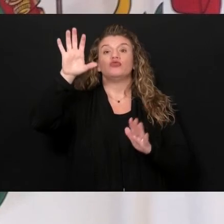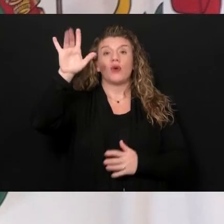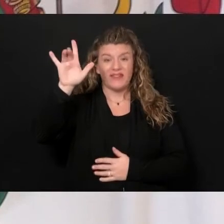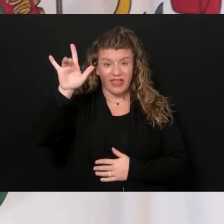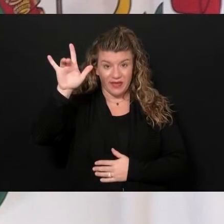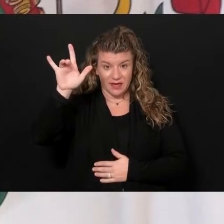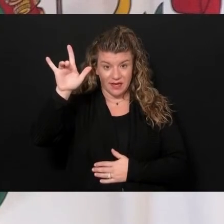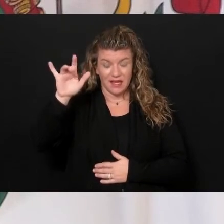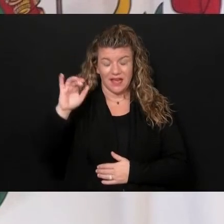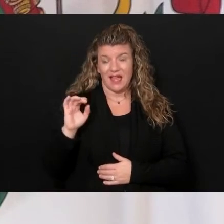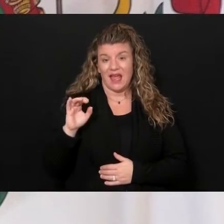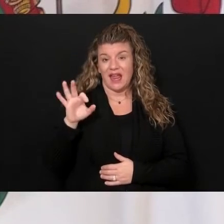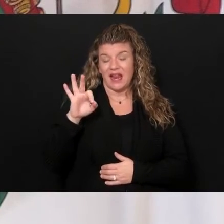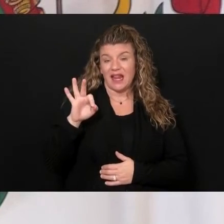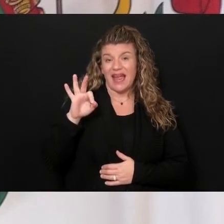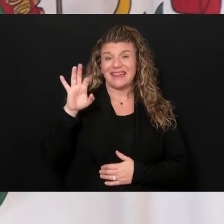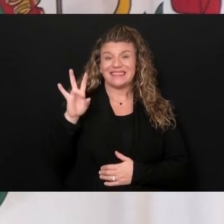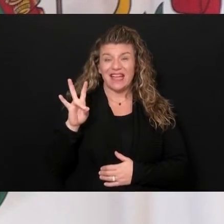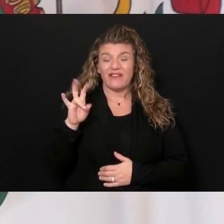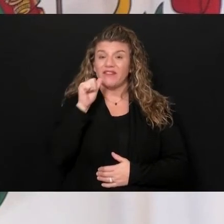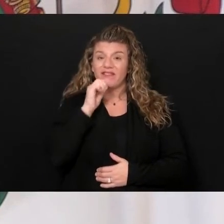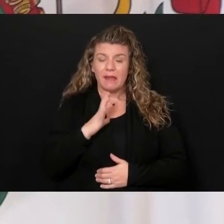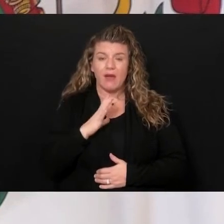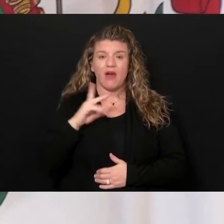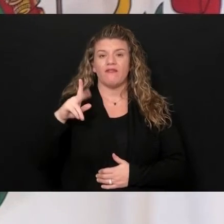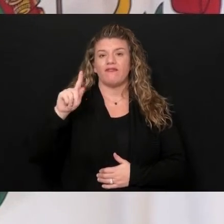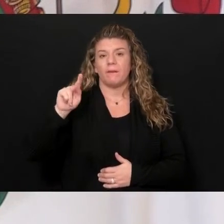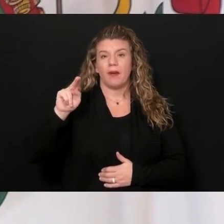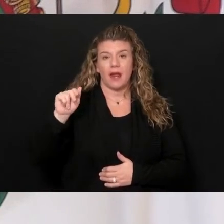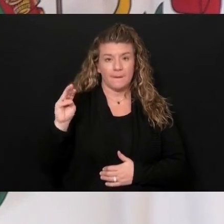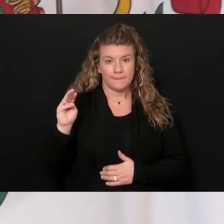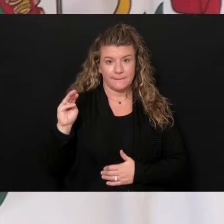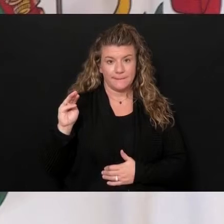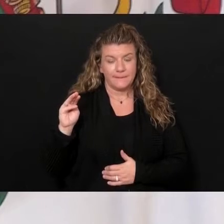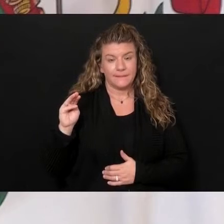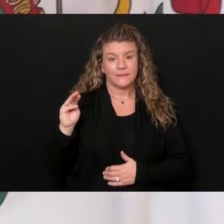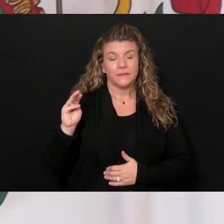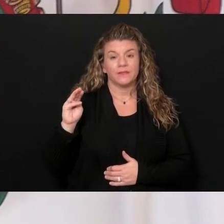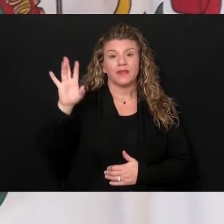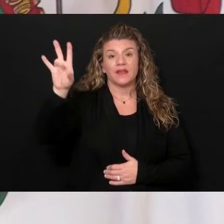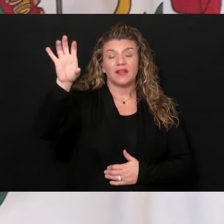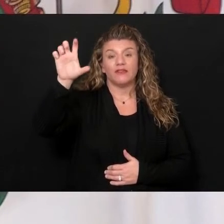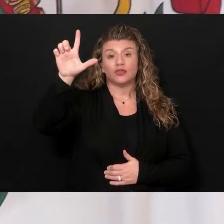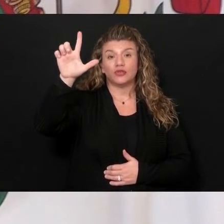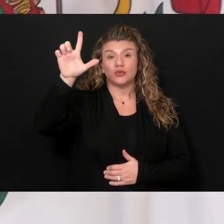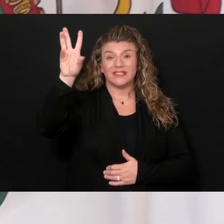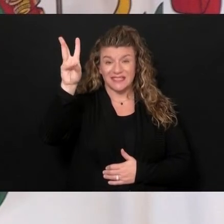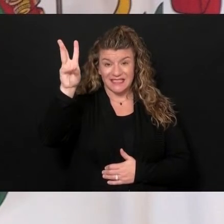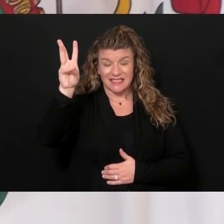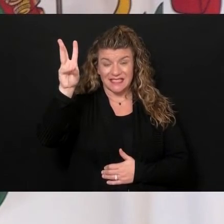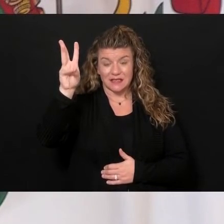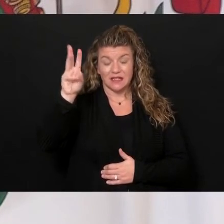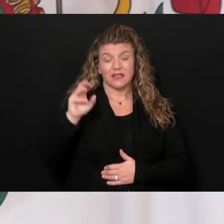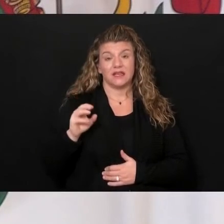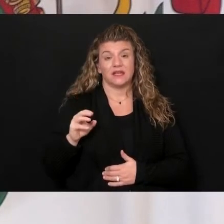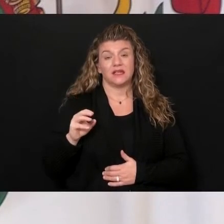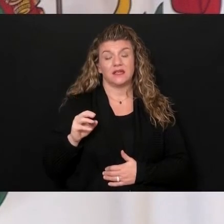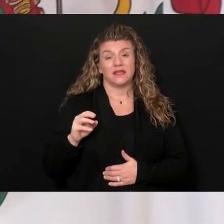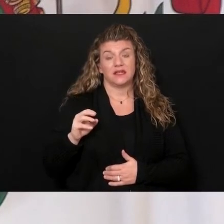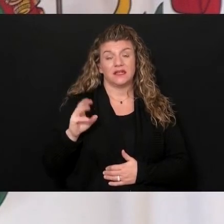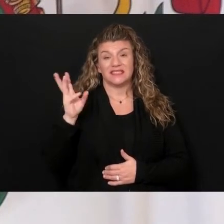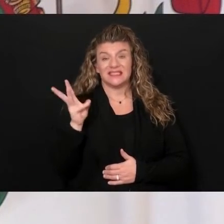death is a 97-year-old female from Putnam County. Our 726th death is